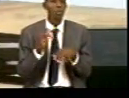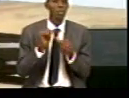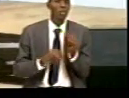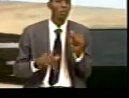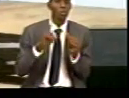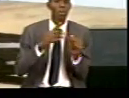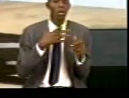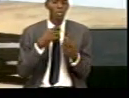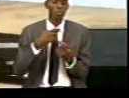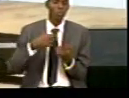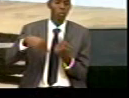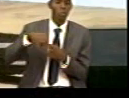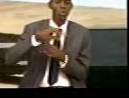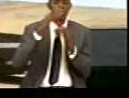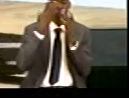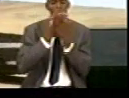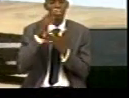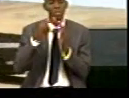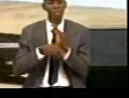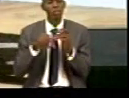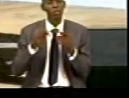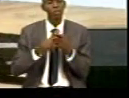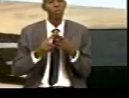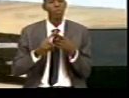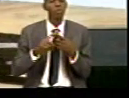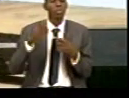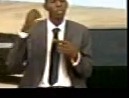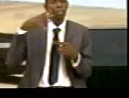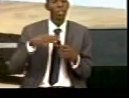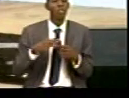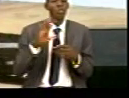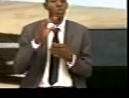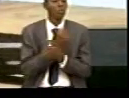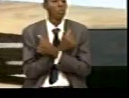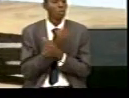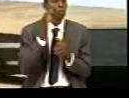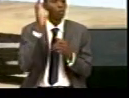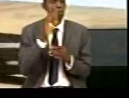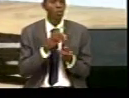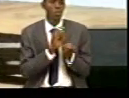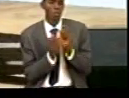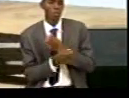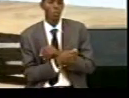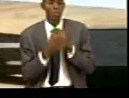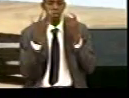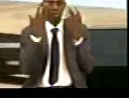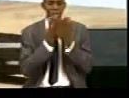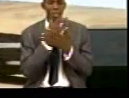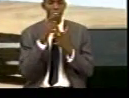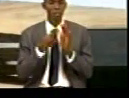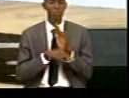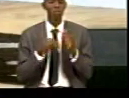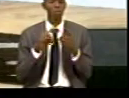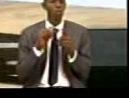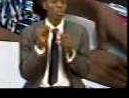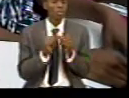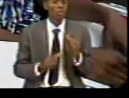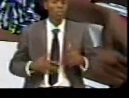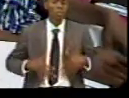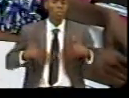turning darkness to light, your love will turn darkness in every life, will turn that to a light